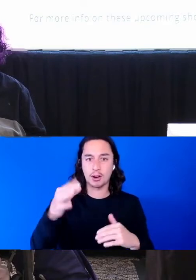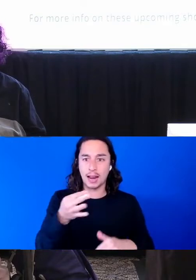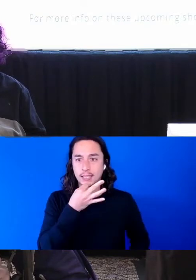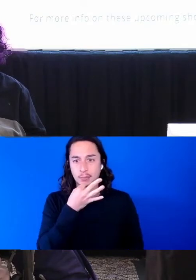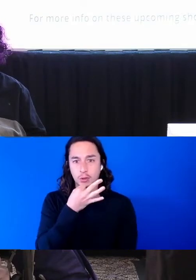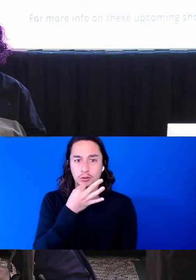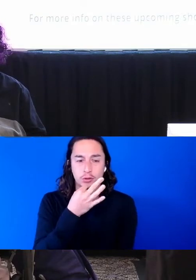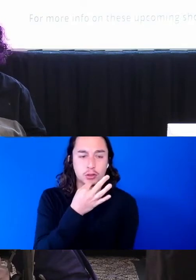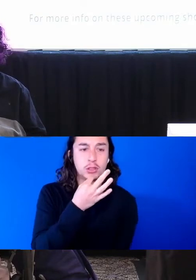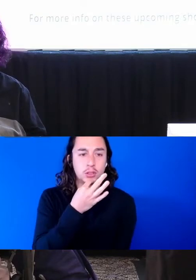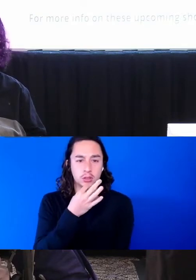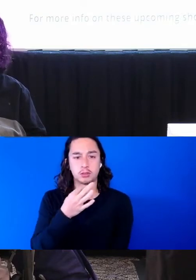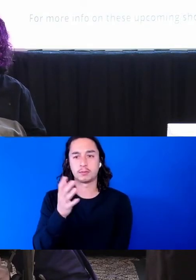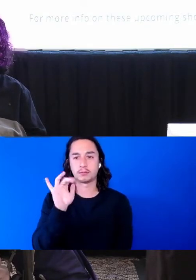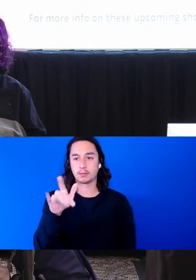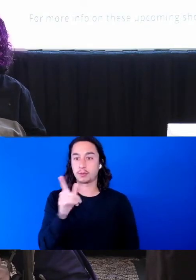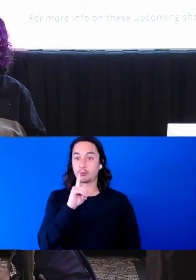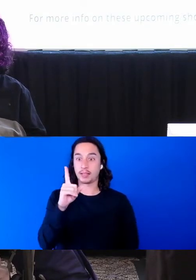really fun.